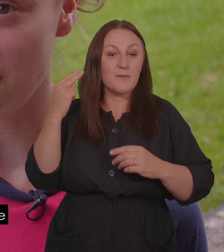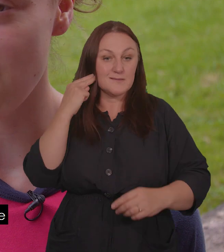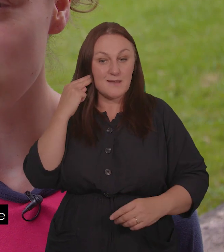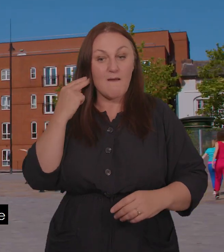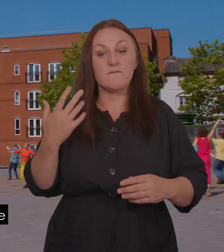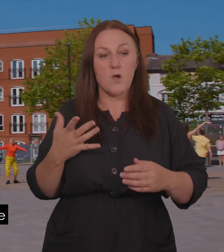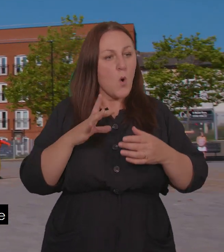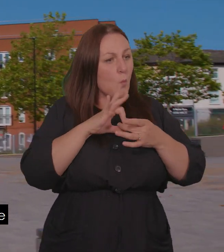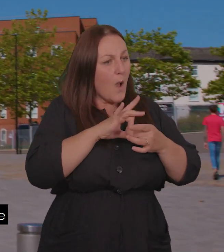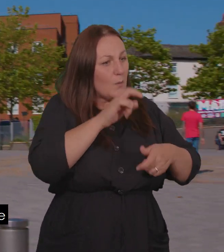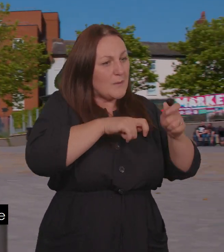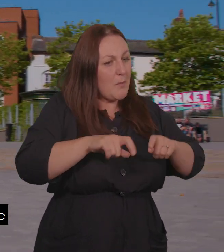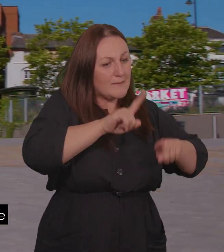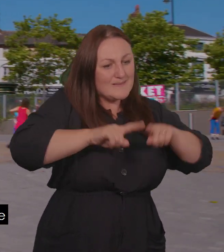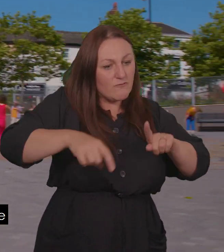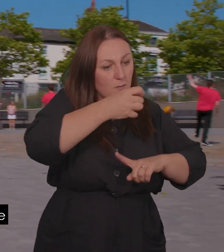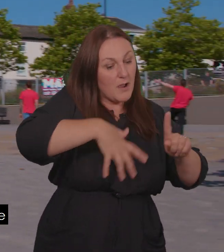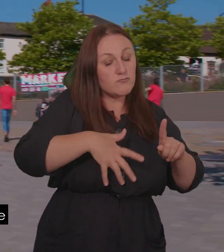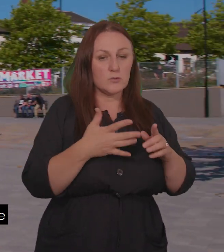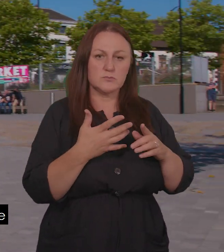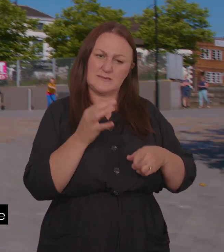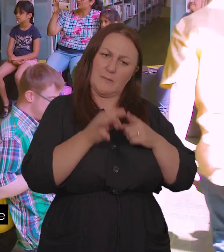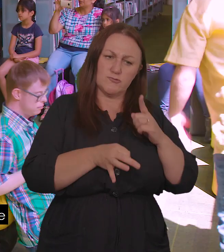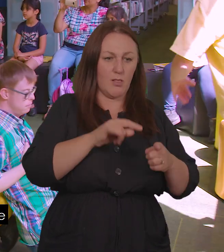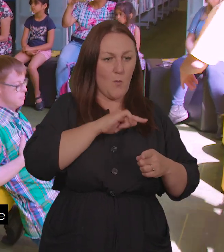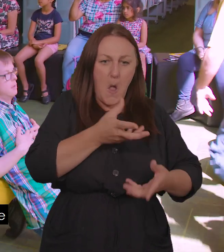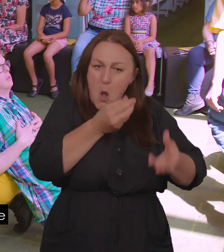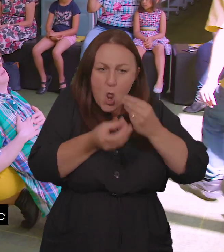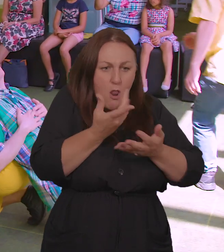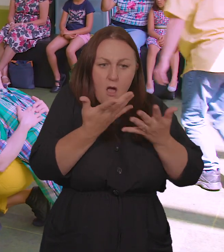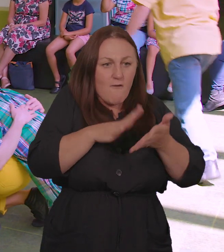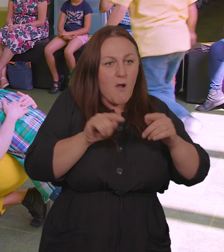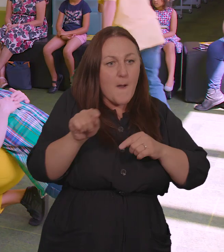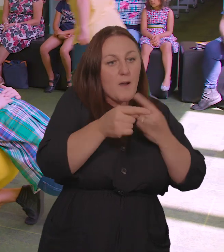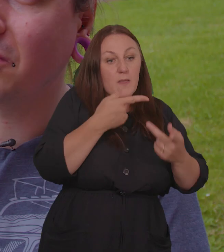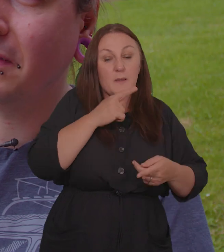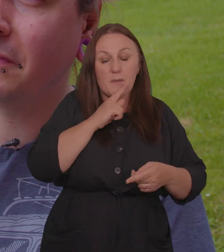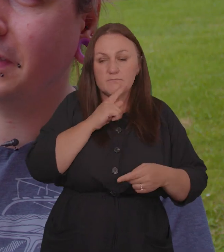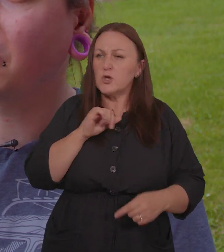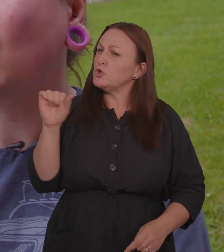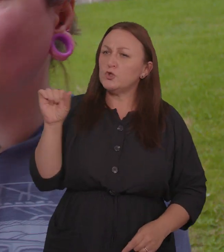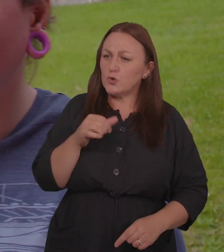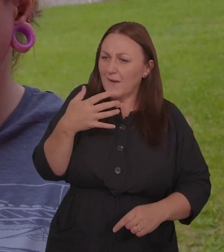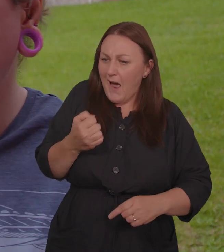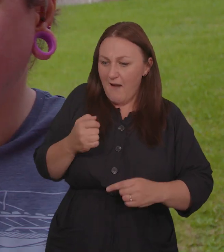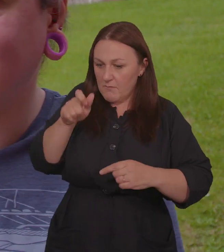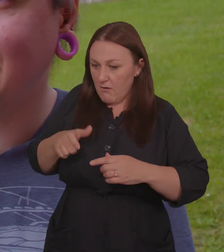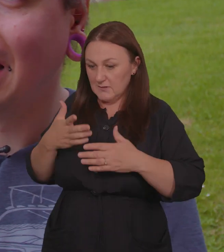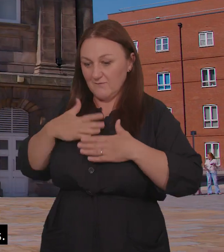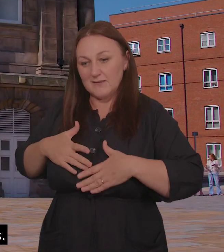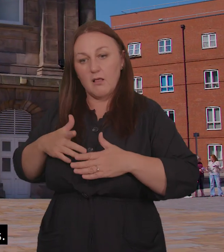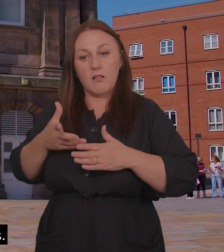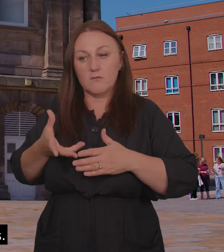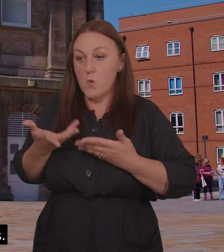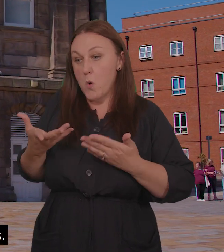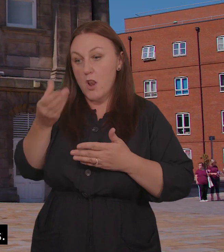different backgrounds, it's quite special in the sense that you learn so much from other people. There should be no barriers whether it's a physical or learning disability.